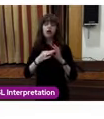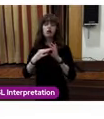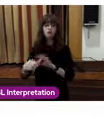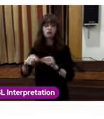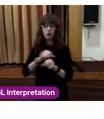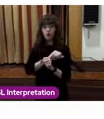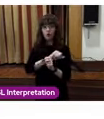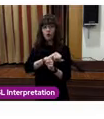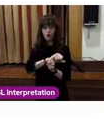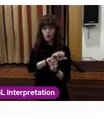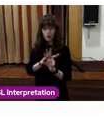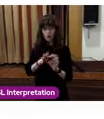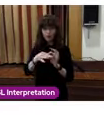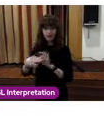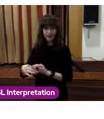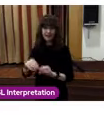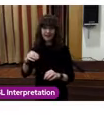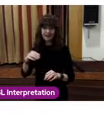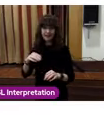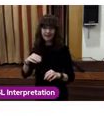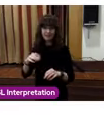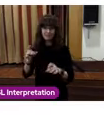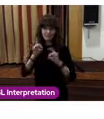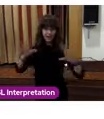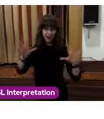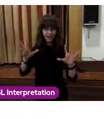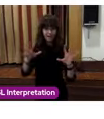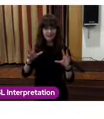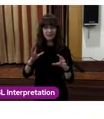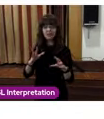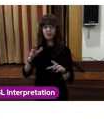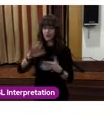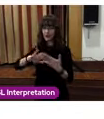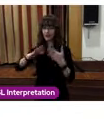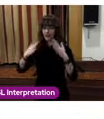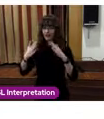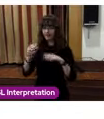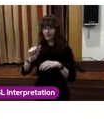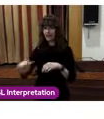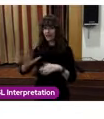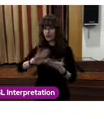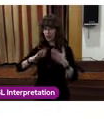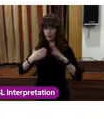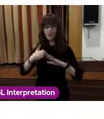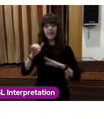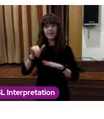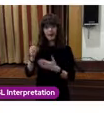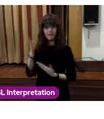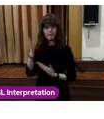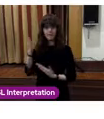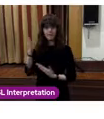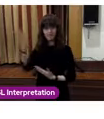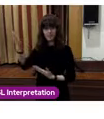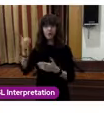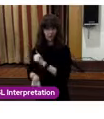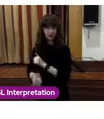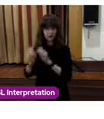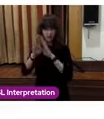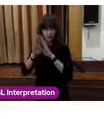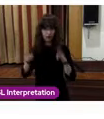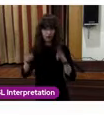related hate crimes and anti-Asian hate crimes, and it has actually passed. It's passed the House,